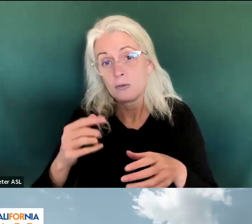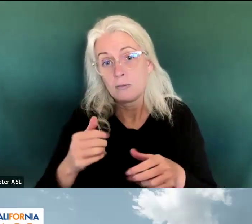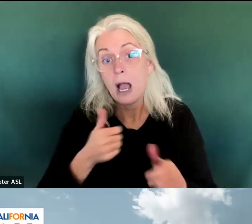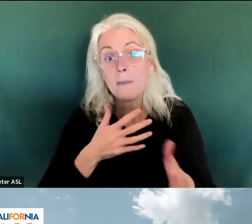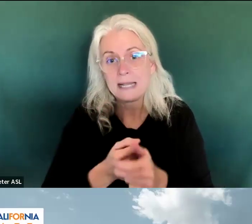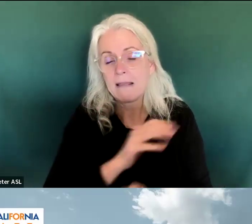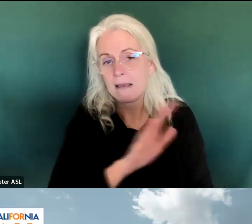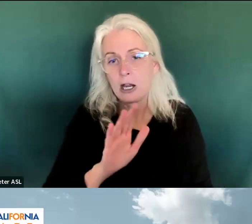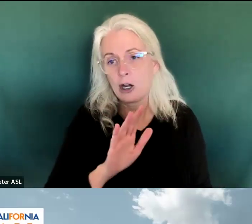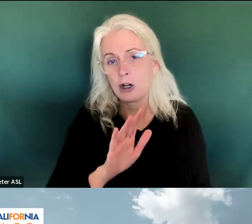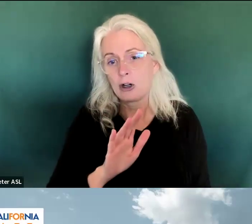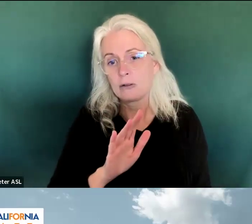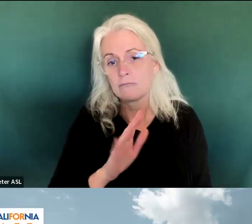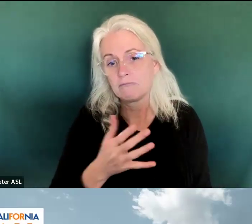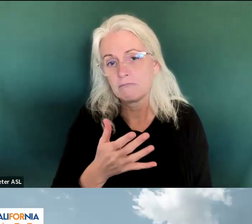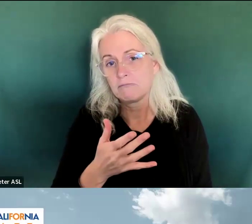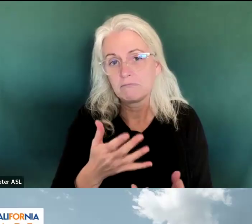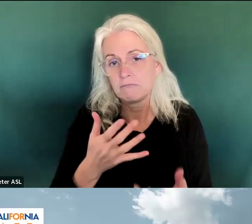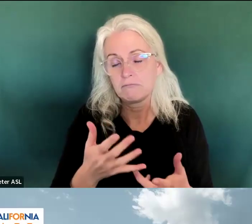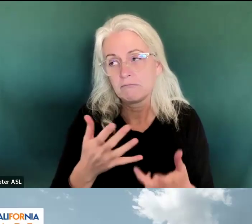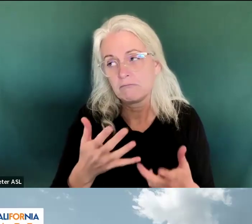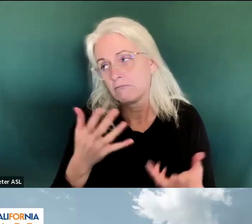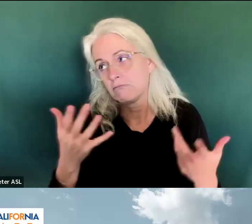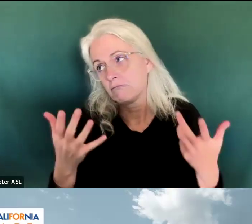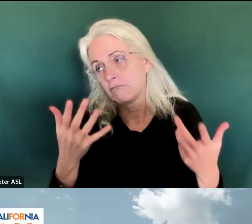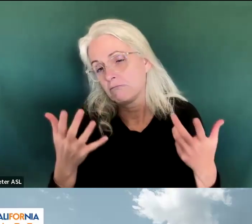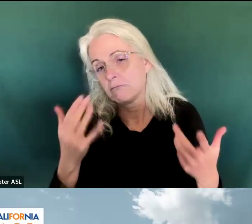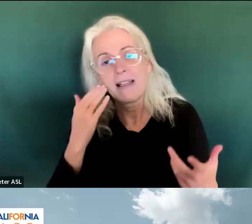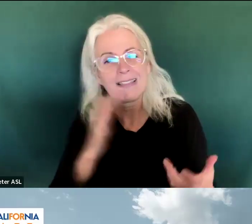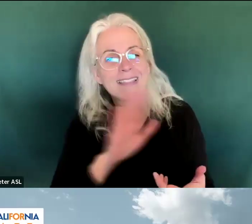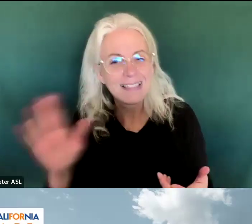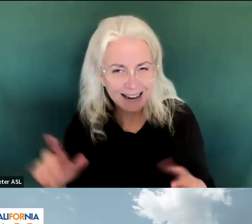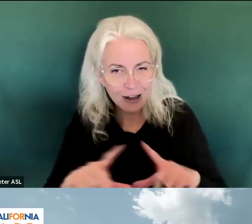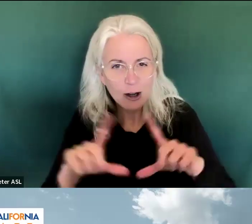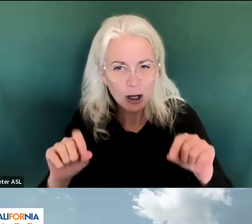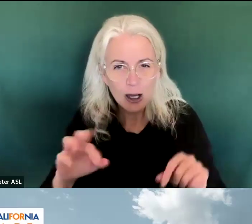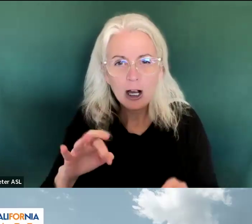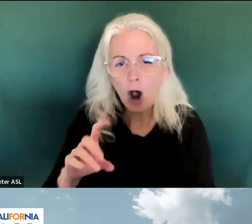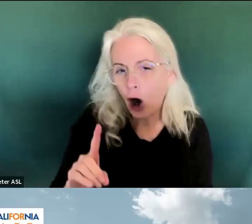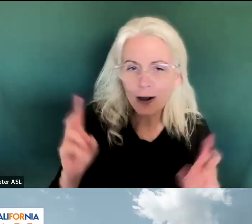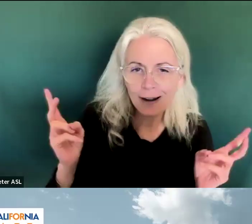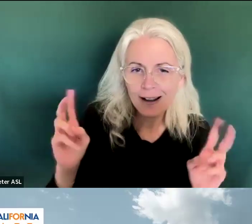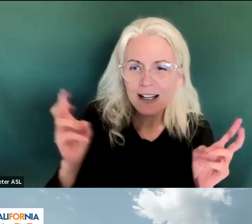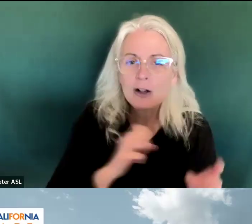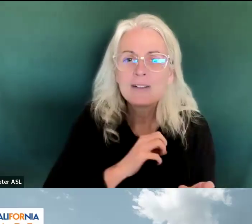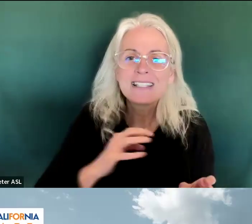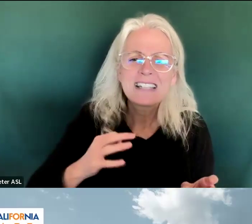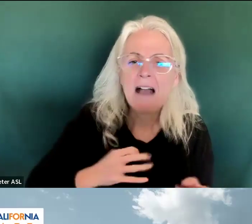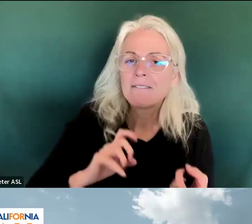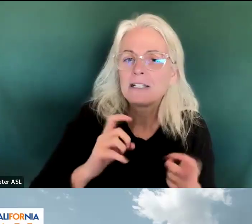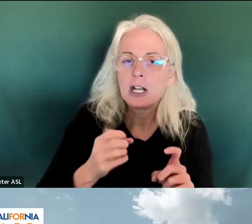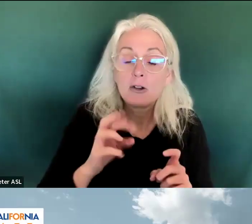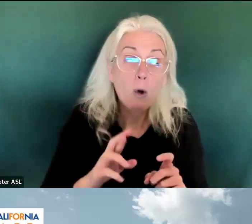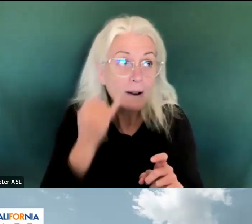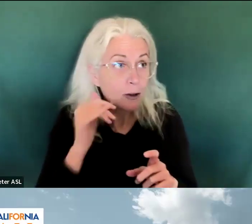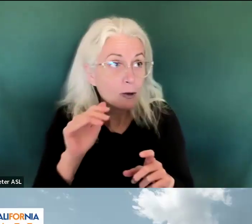update their uh, uh, their card, so to speak. So if, staffing happens to change or you